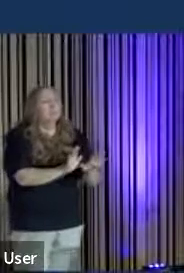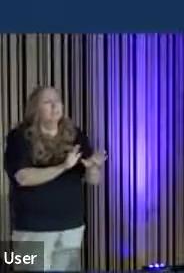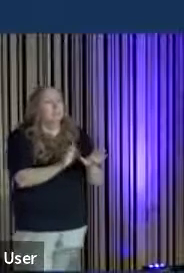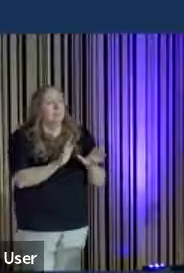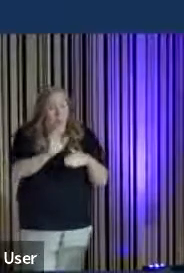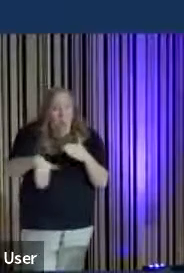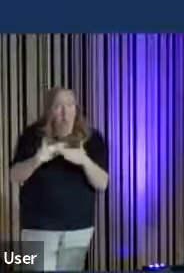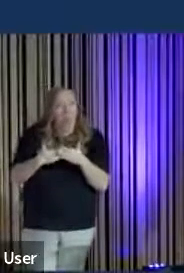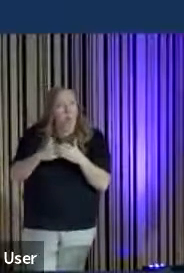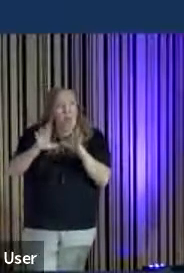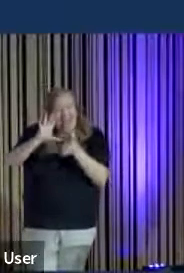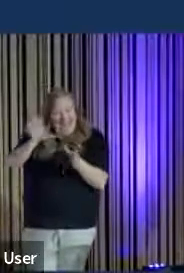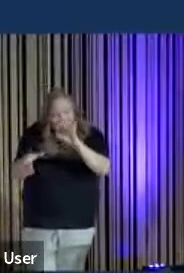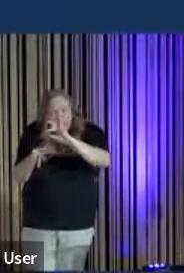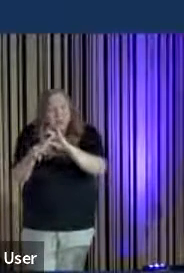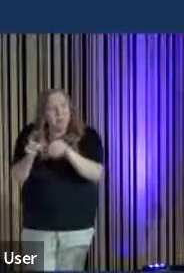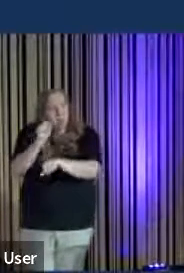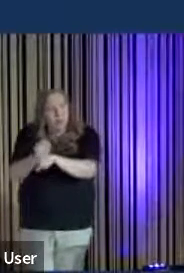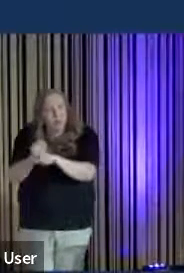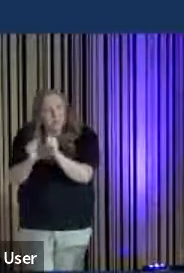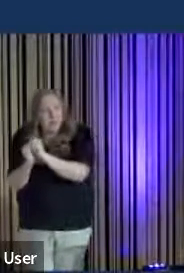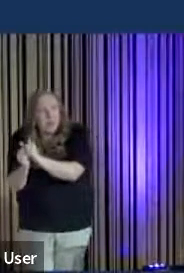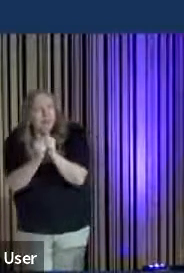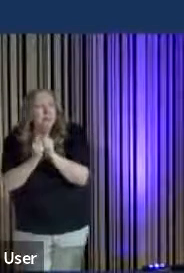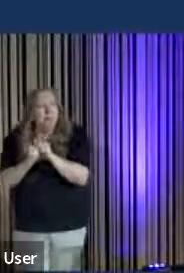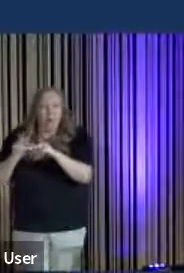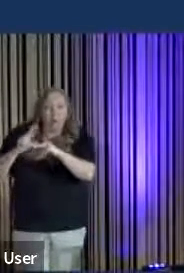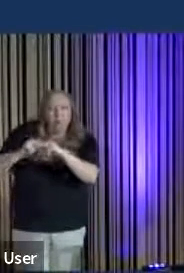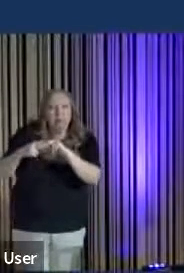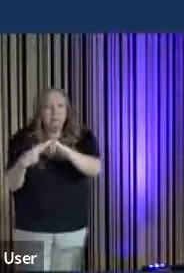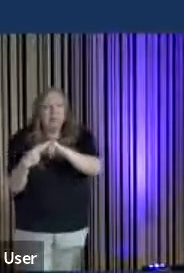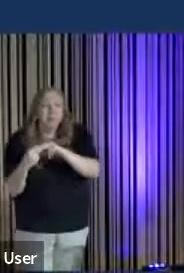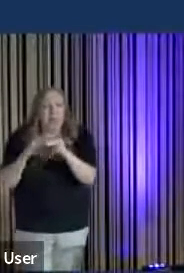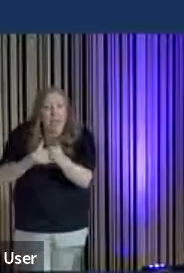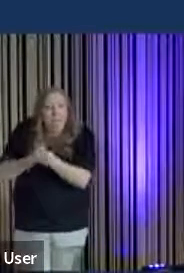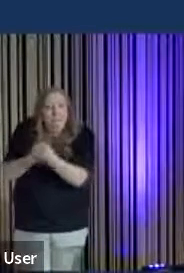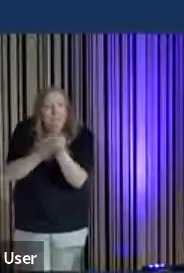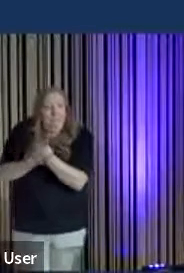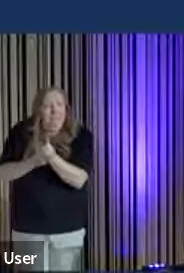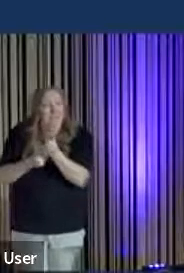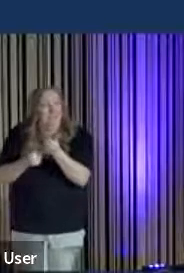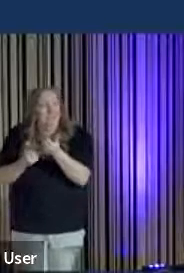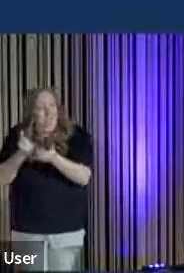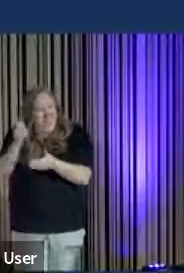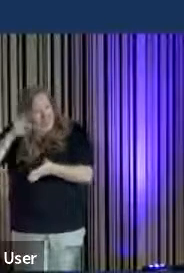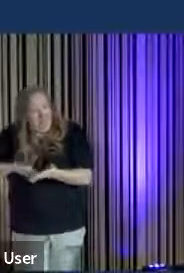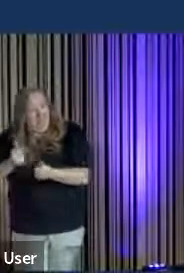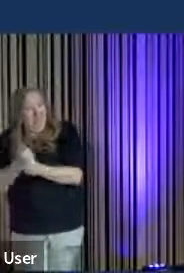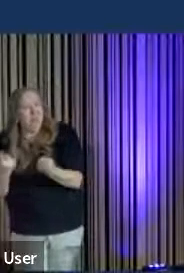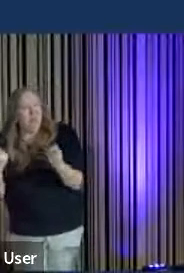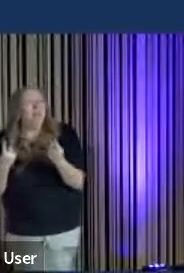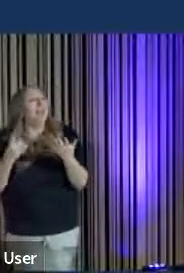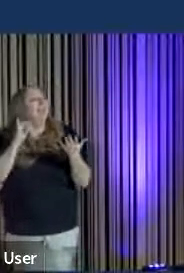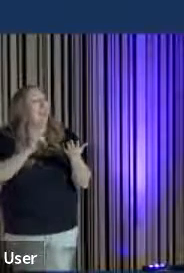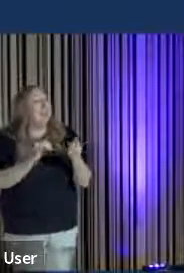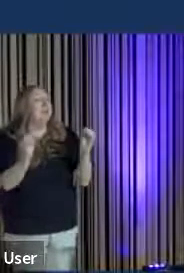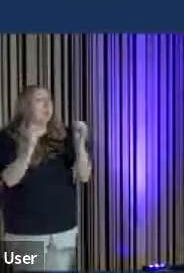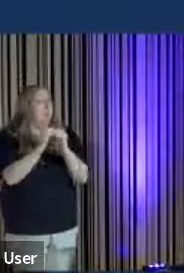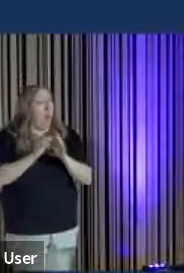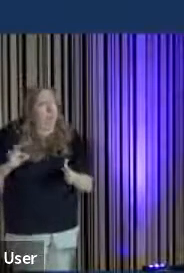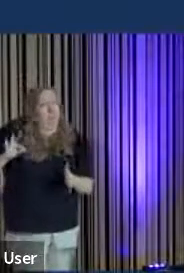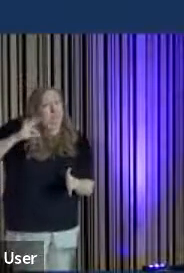the benefit of everybody. And this perhaps is a more useful ecological strategy than the